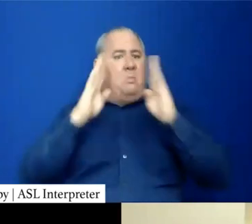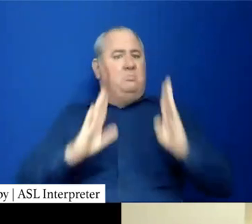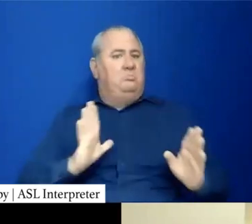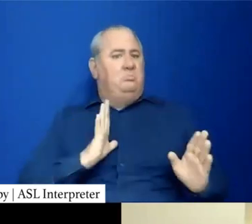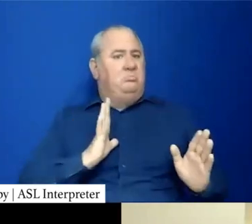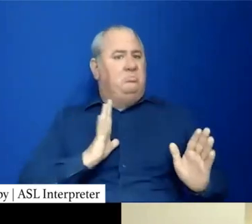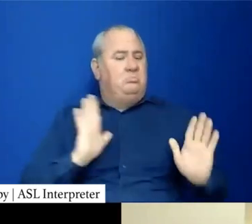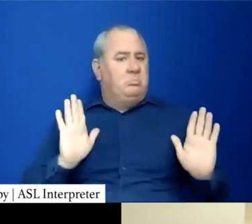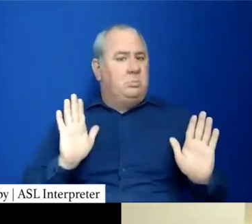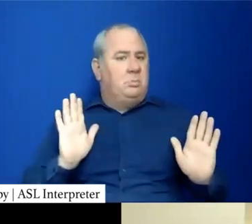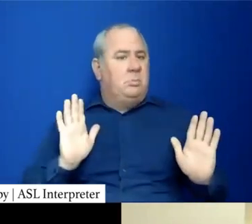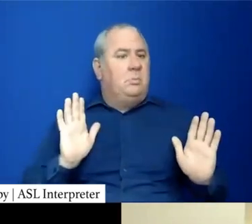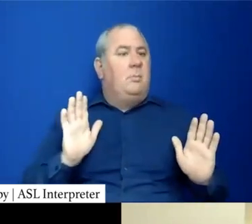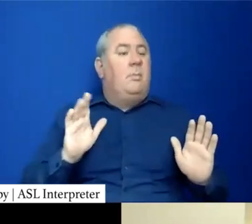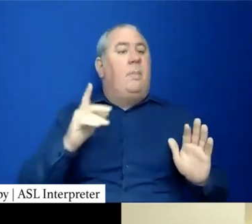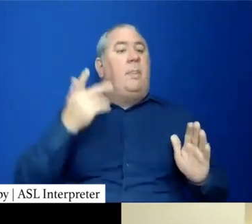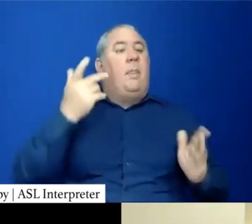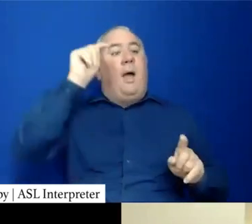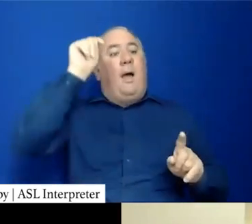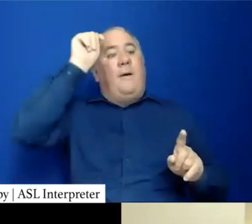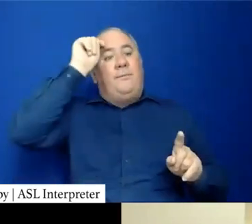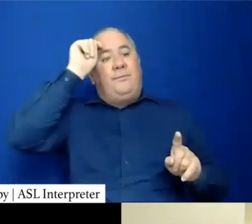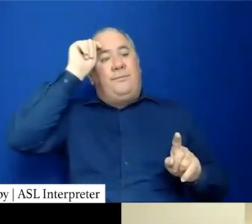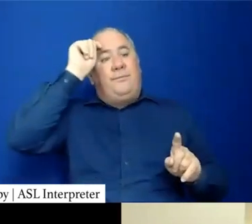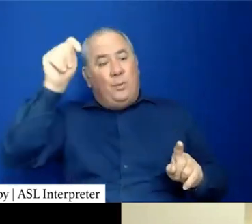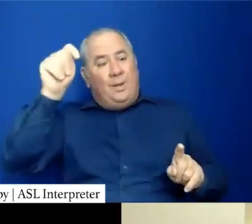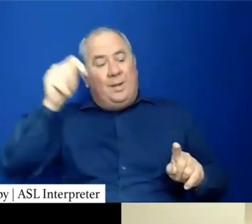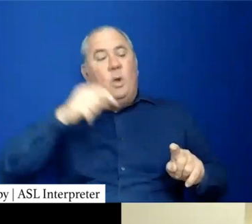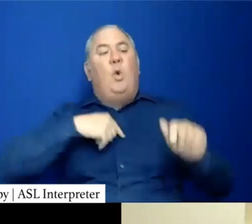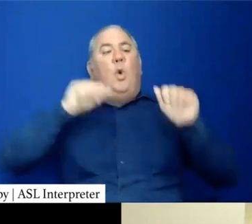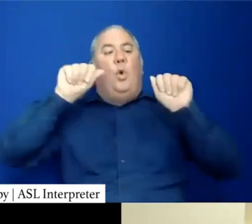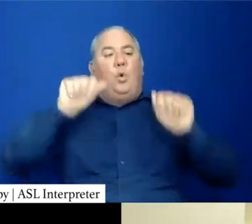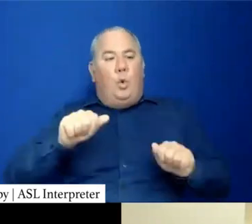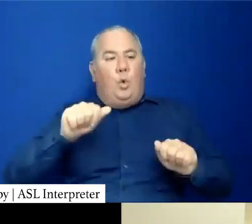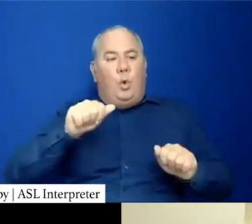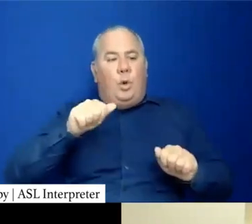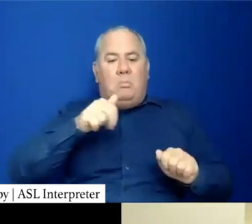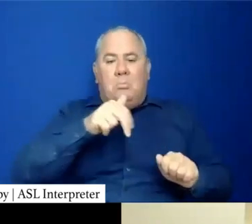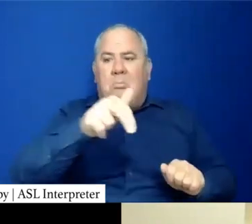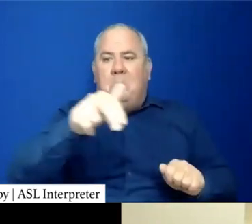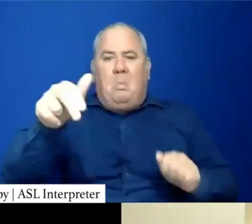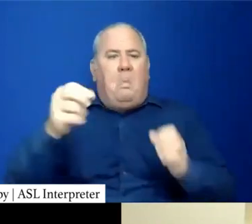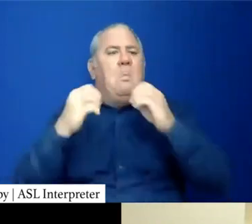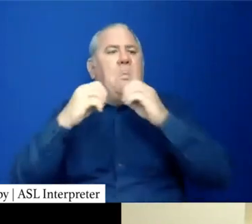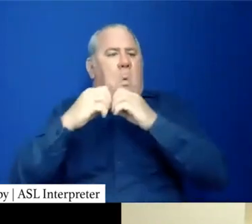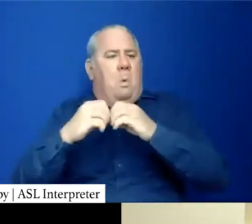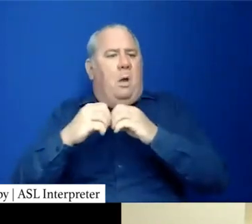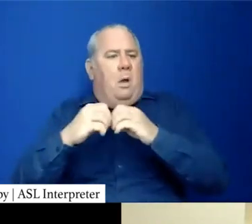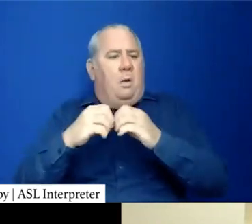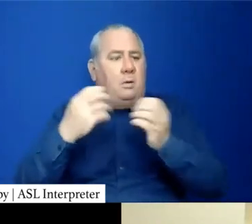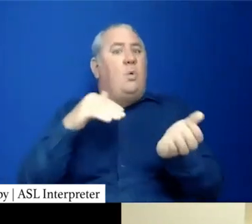And in theory, I could walk more than I do, and I am sure my doctor wants me to.